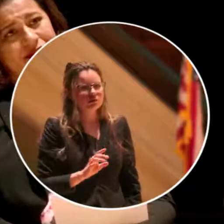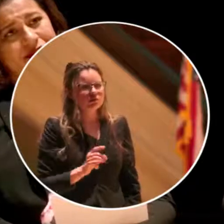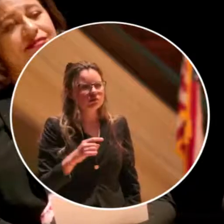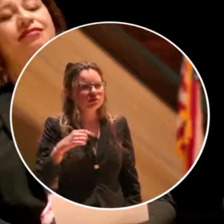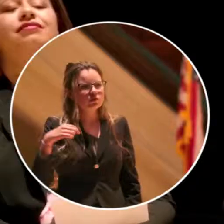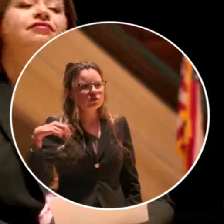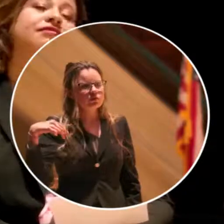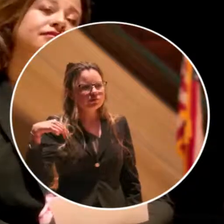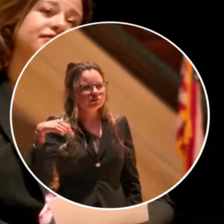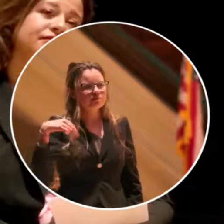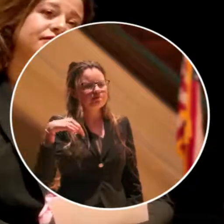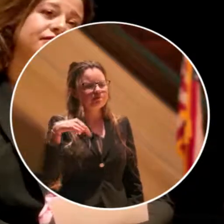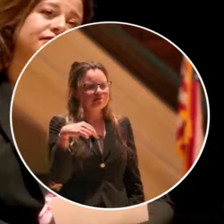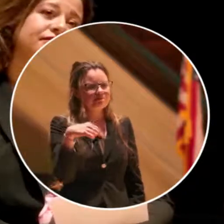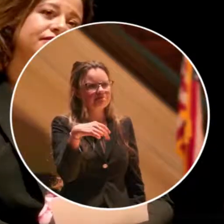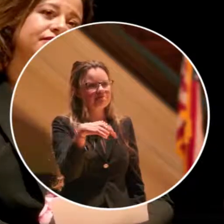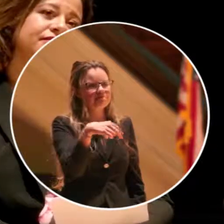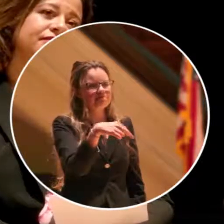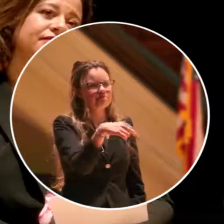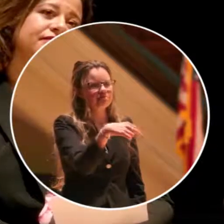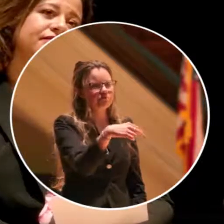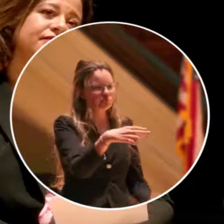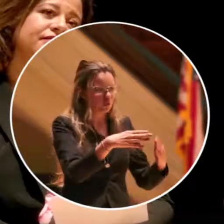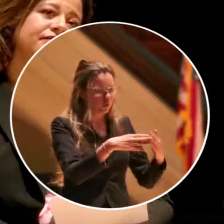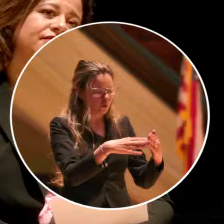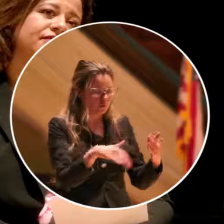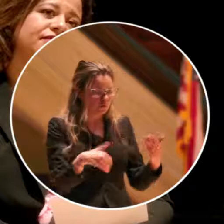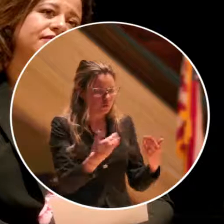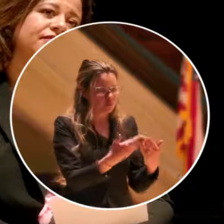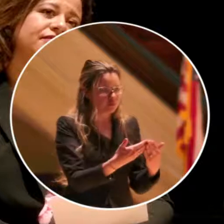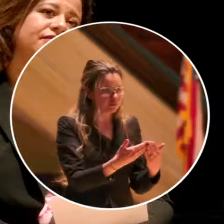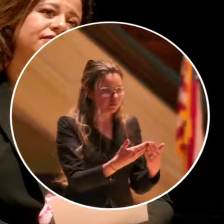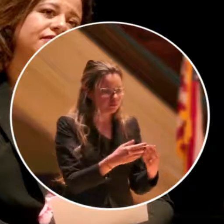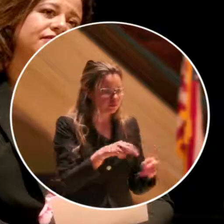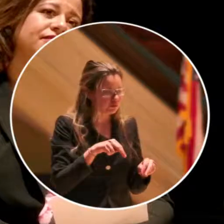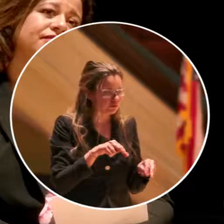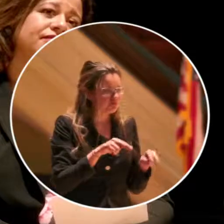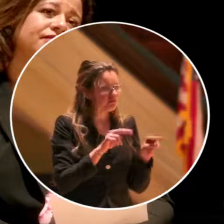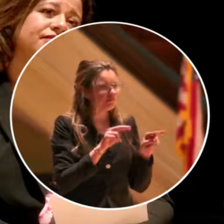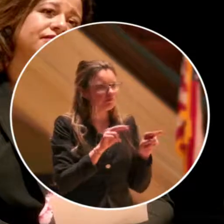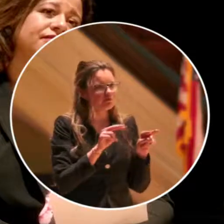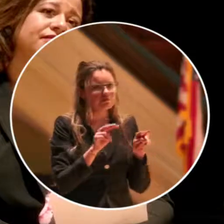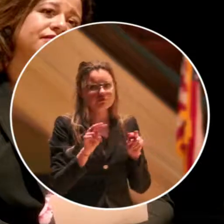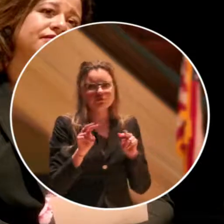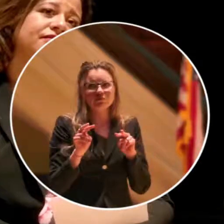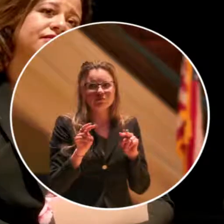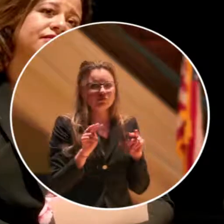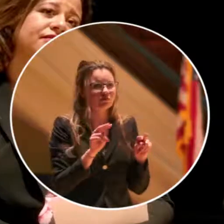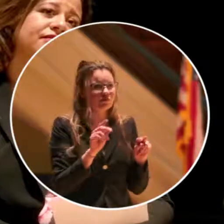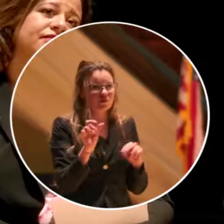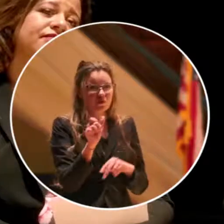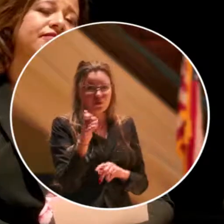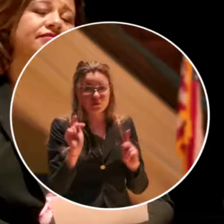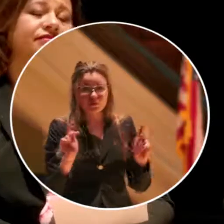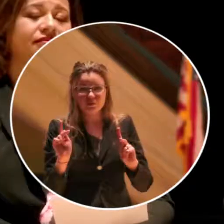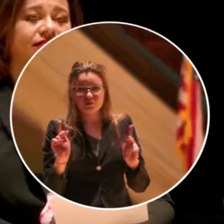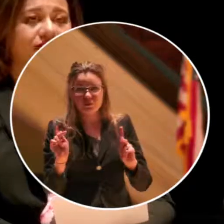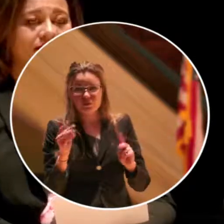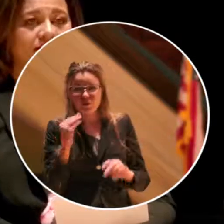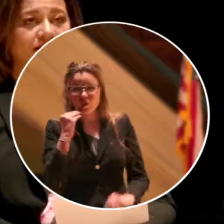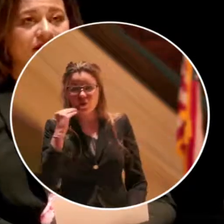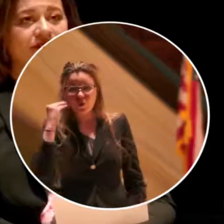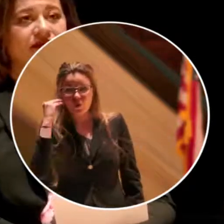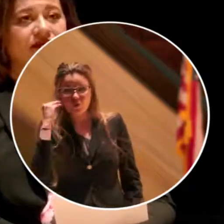By the time she got to the corner, she looked up to see that other people had lost their homes, not just